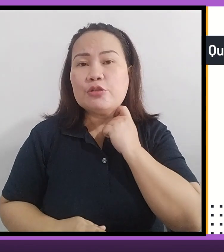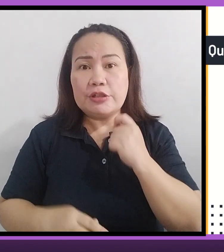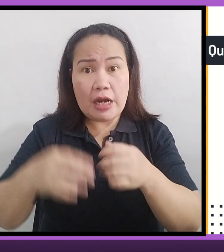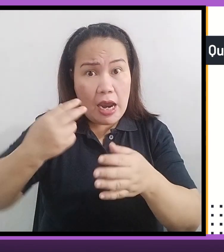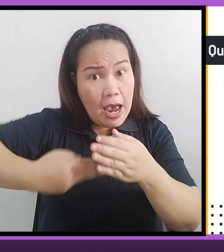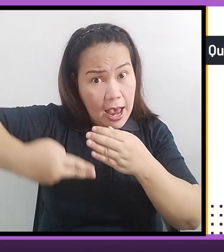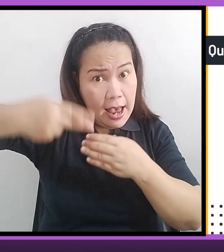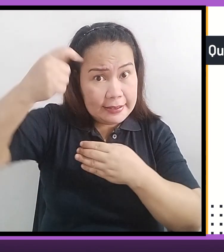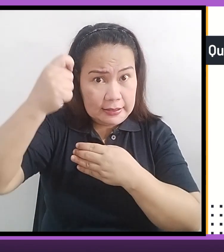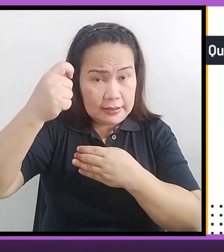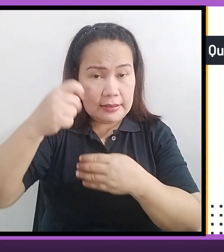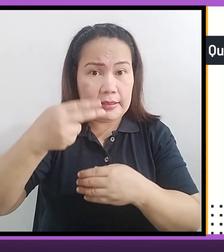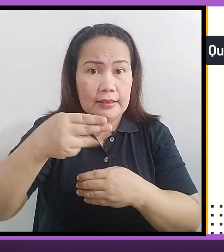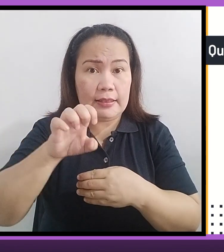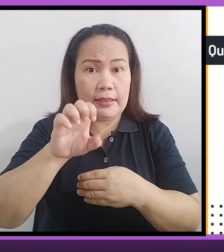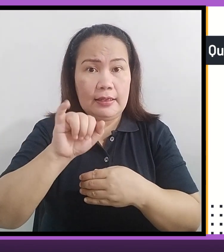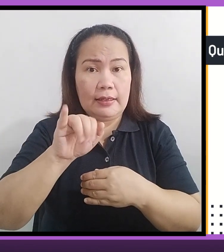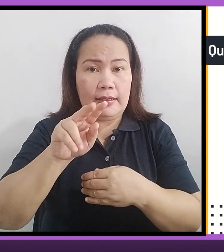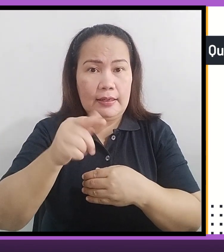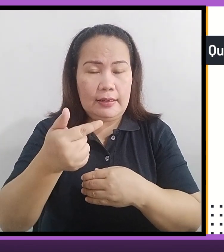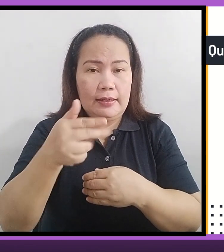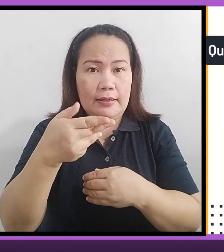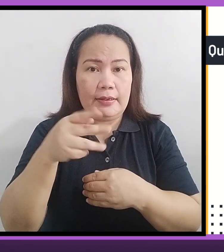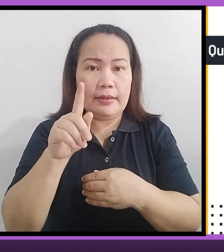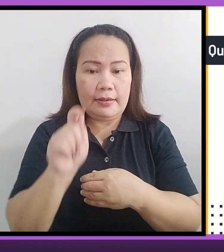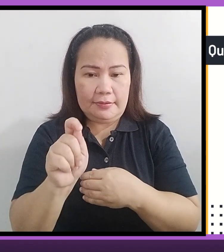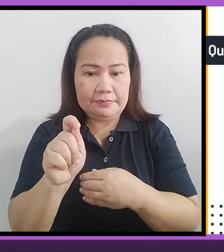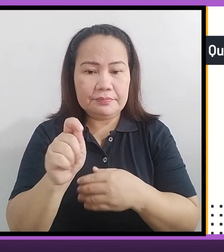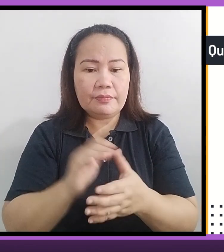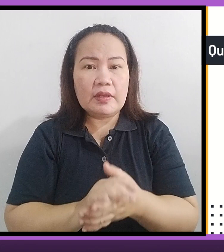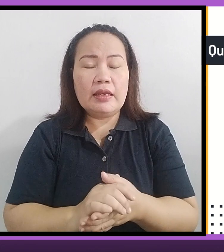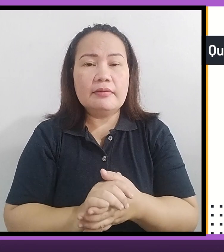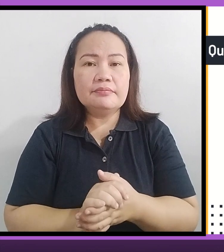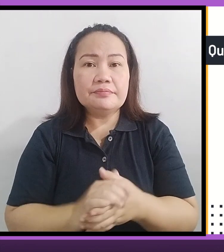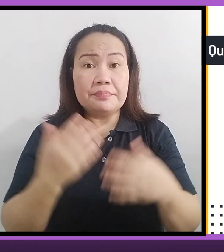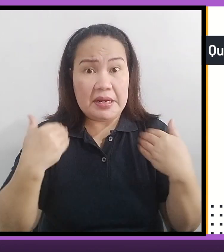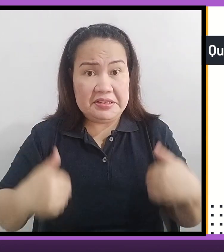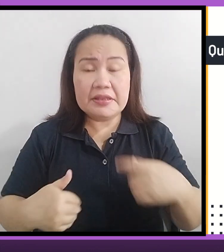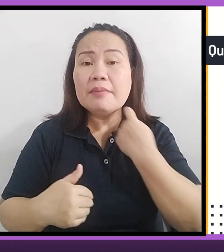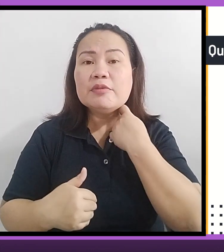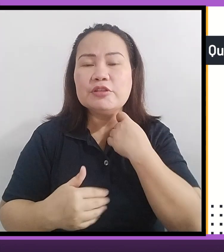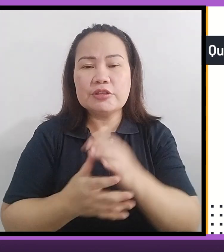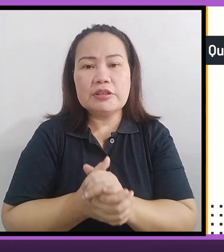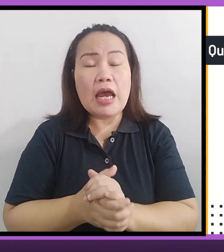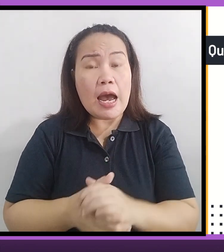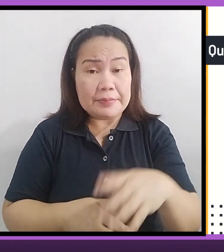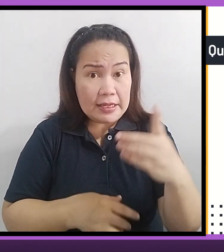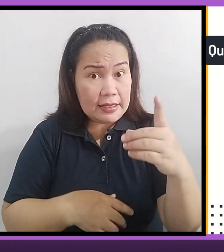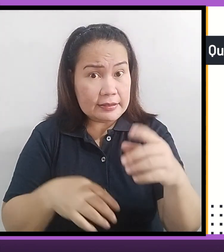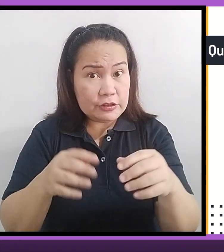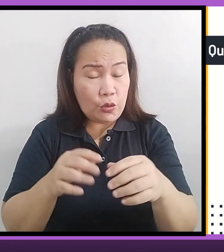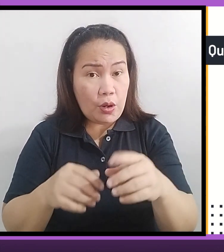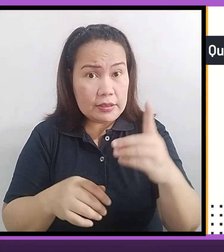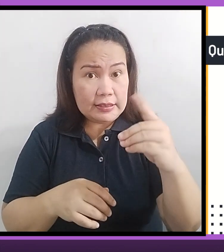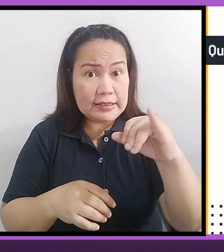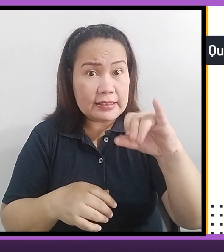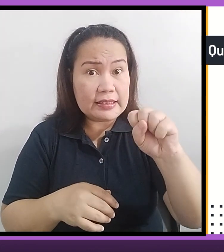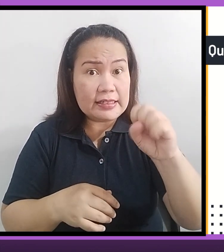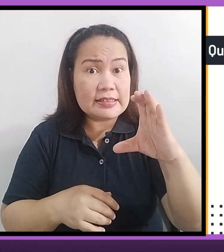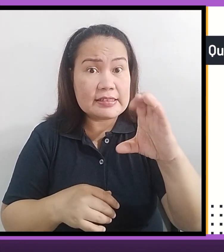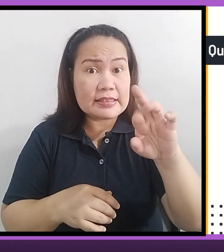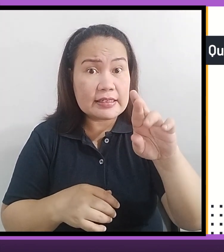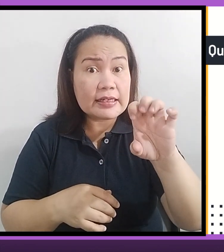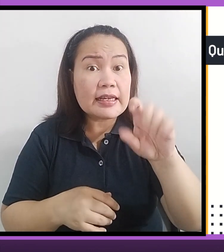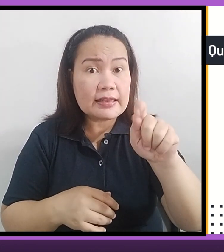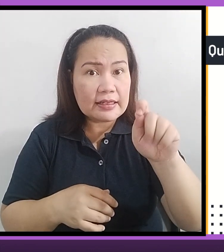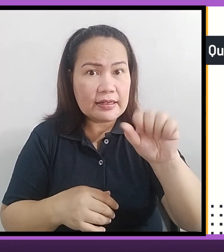So, para mas madaling tandaan, kung malilito kayo sa discrete and continuous, pag discrete, that is